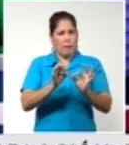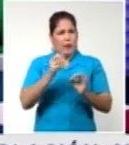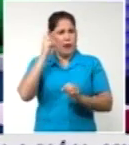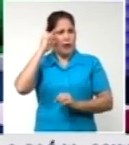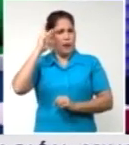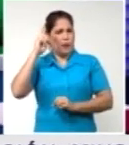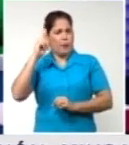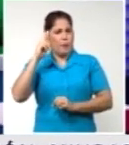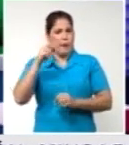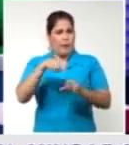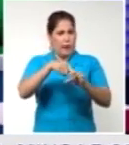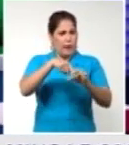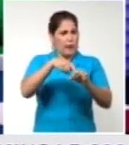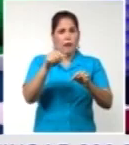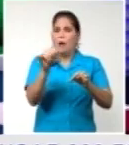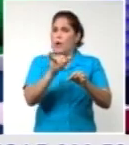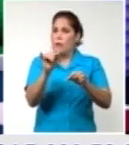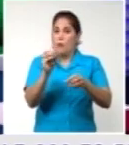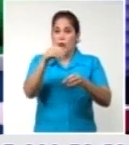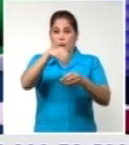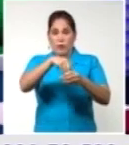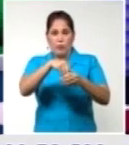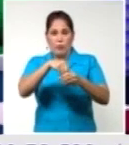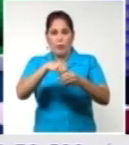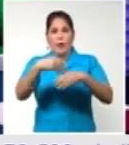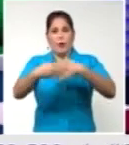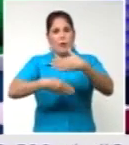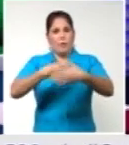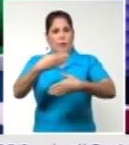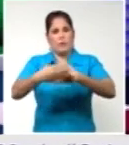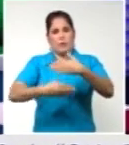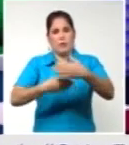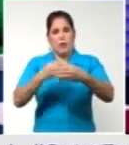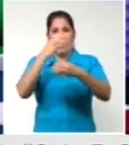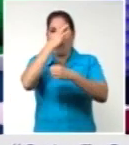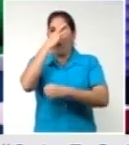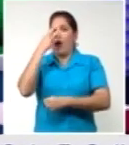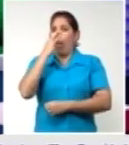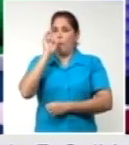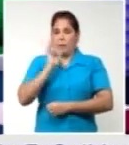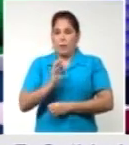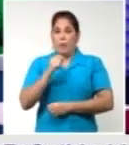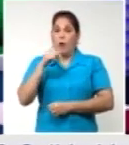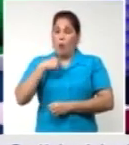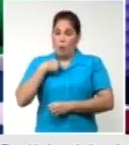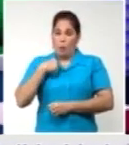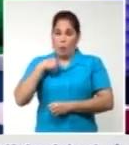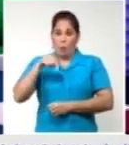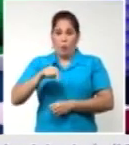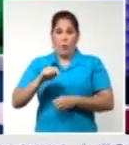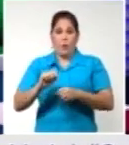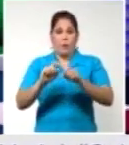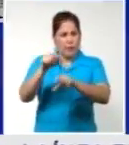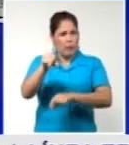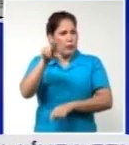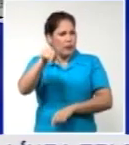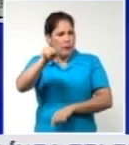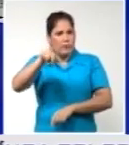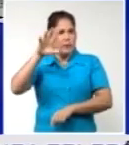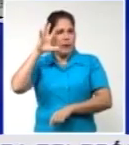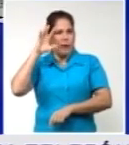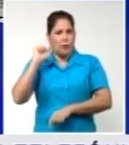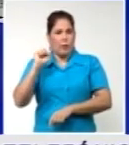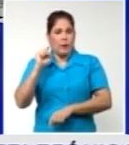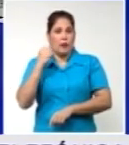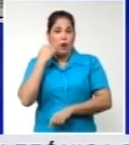the percentage of samples tested from each territory from October 15th through October 21st. Next